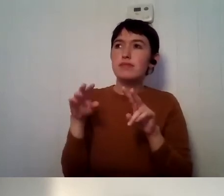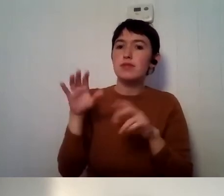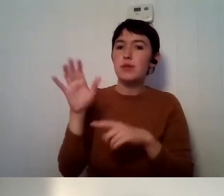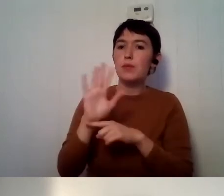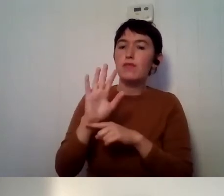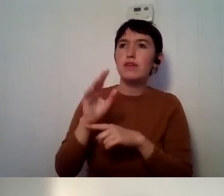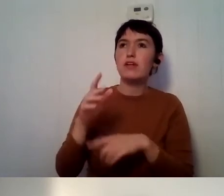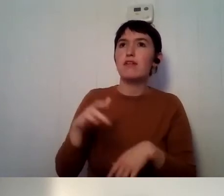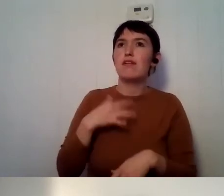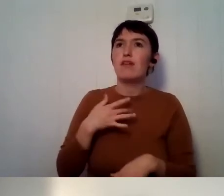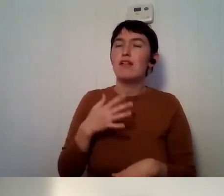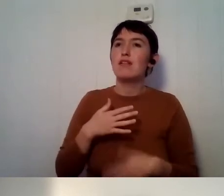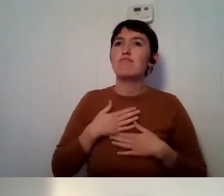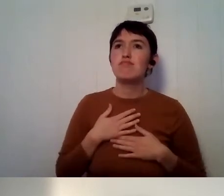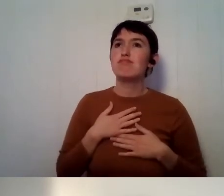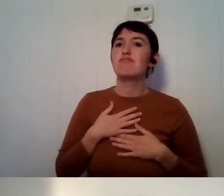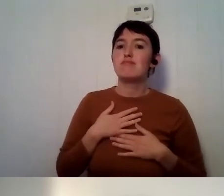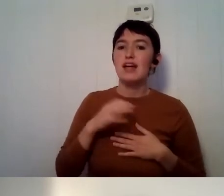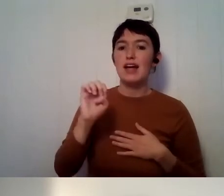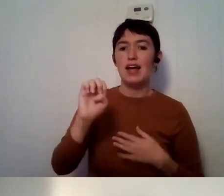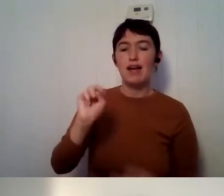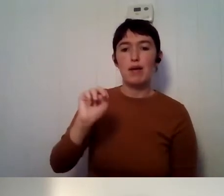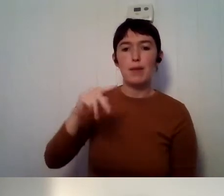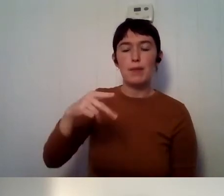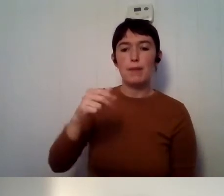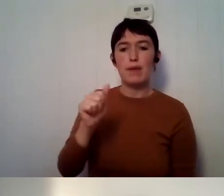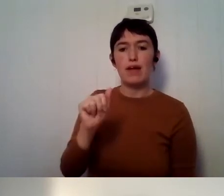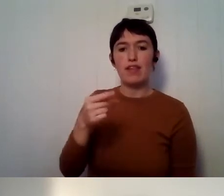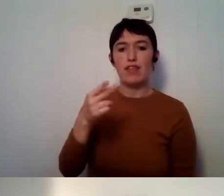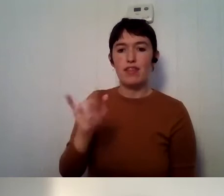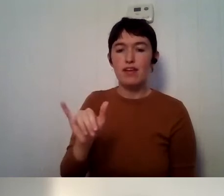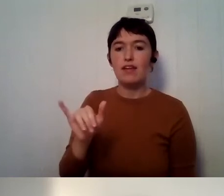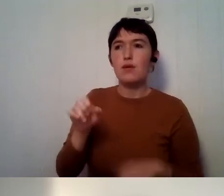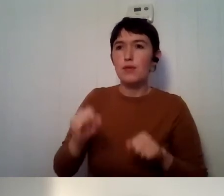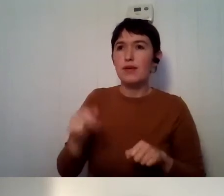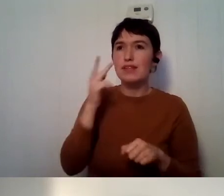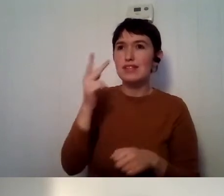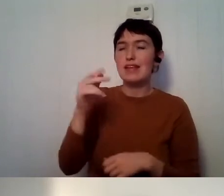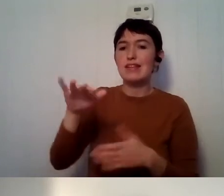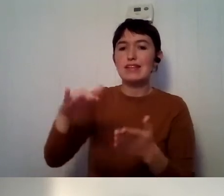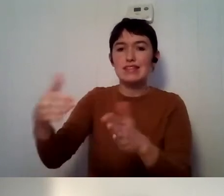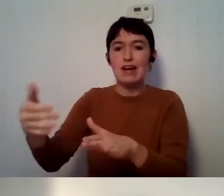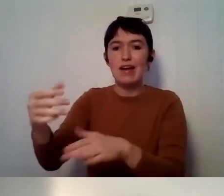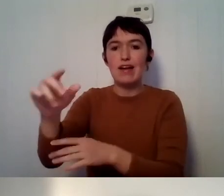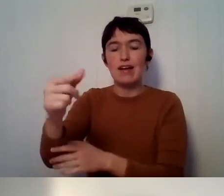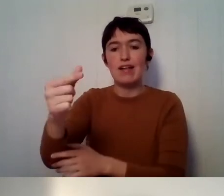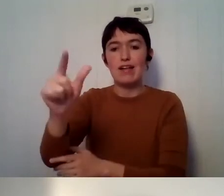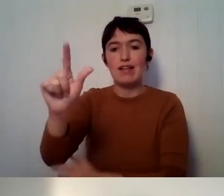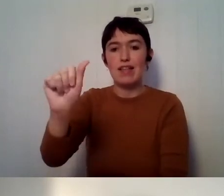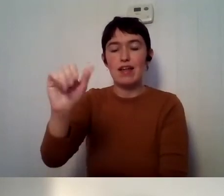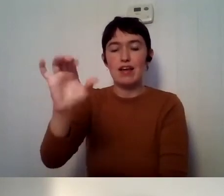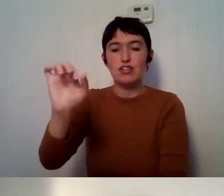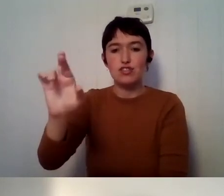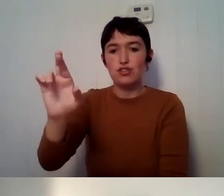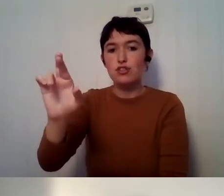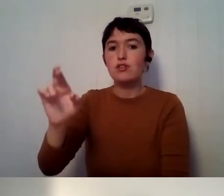these dying glaciers, because it's just it puts you right in the mountains. So take people to see the film.